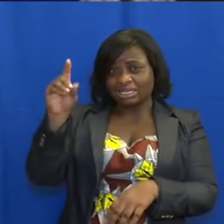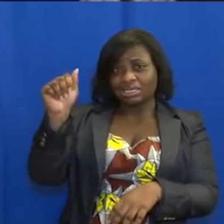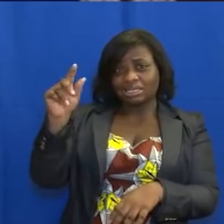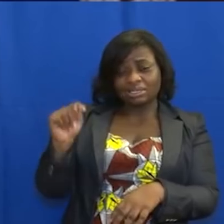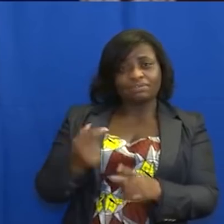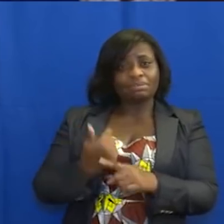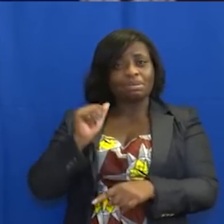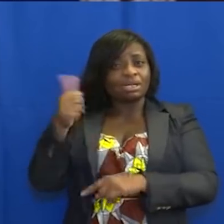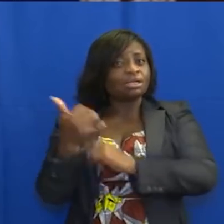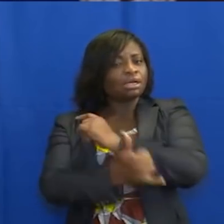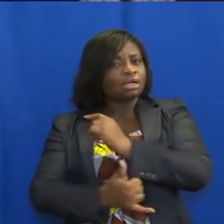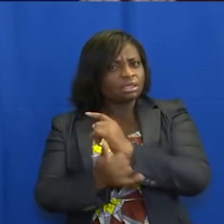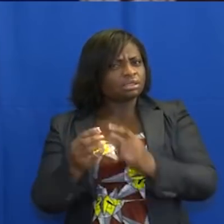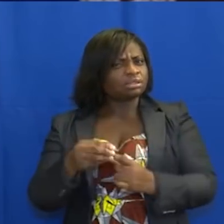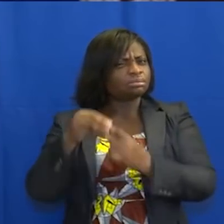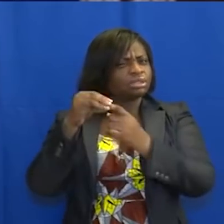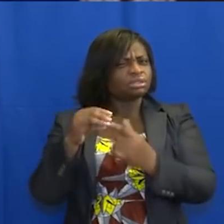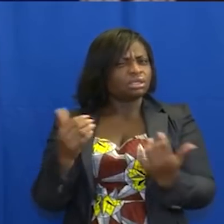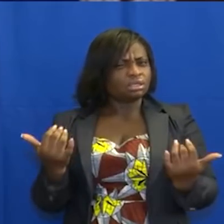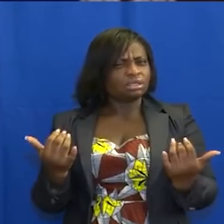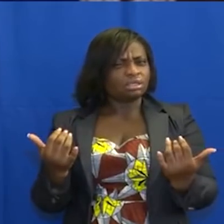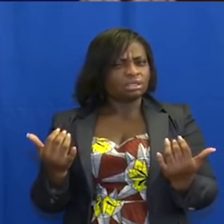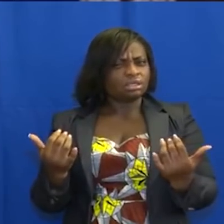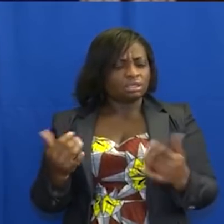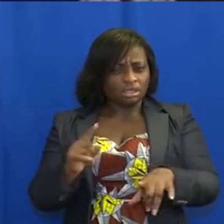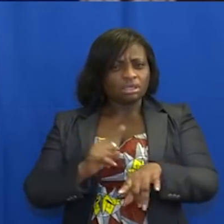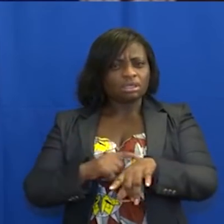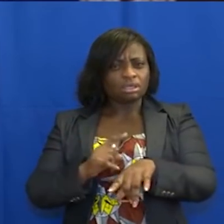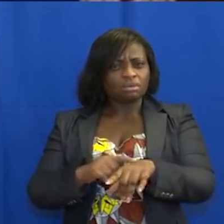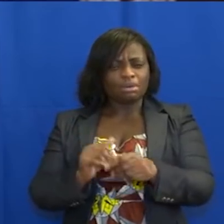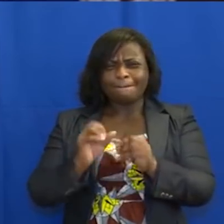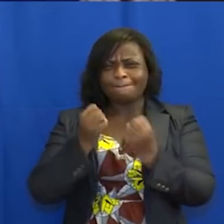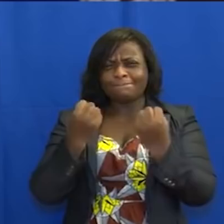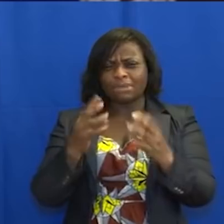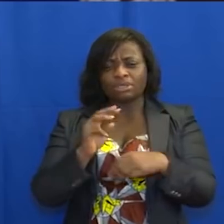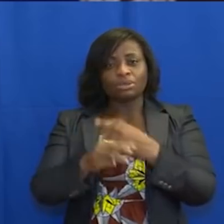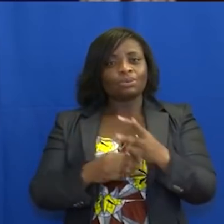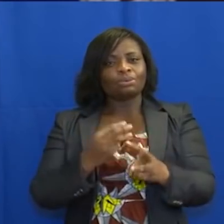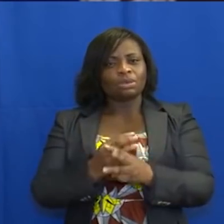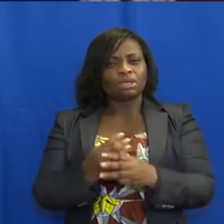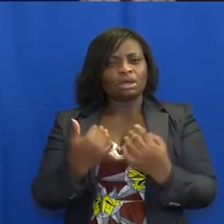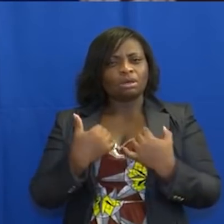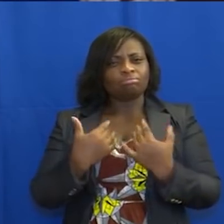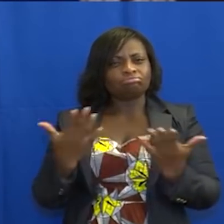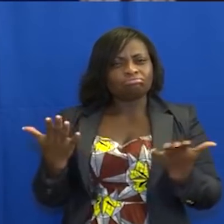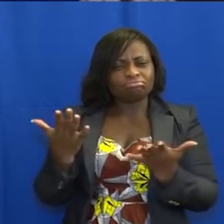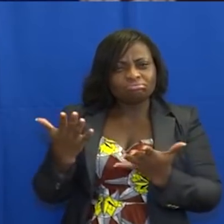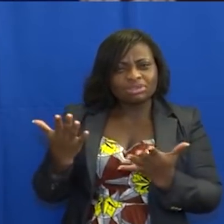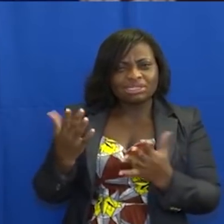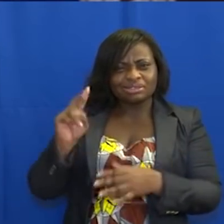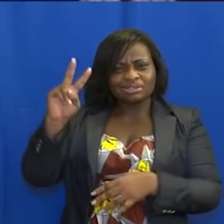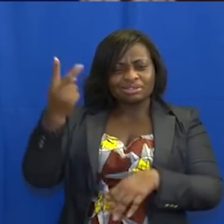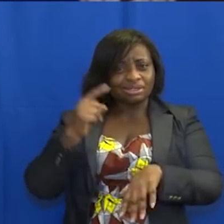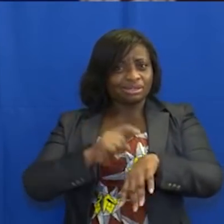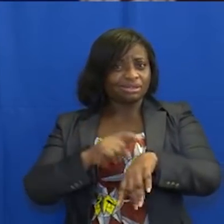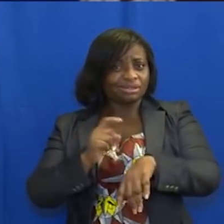other countries, especially also at a time when many parts of the world are having to grapple with the second wave